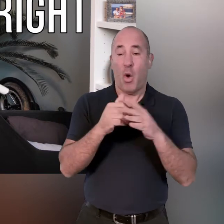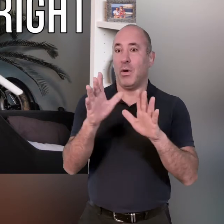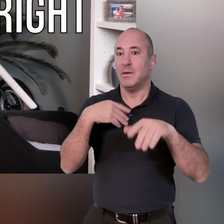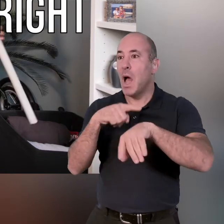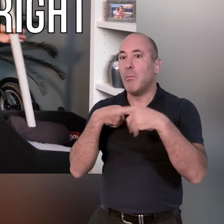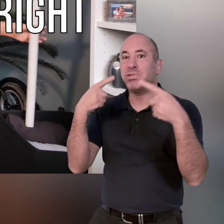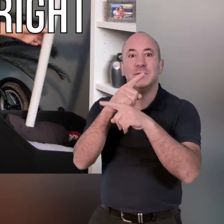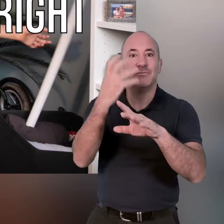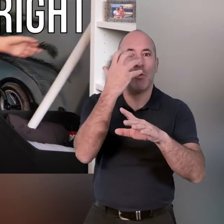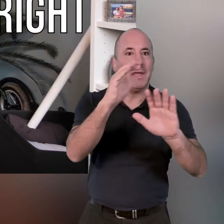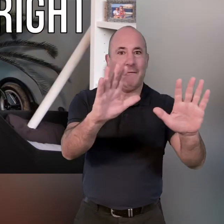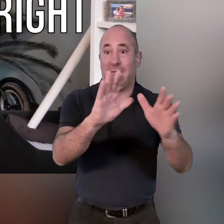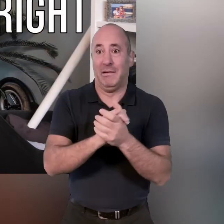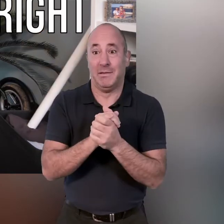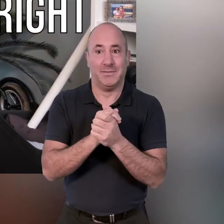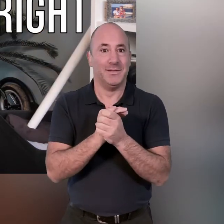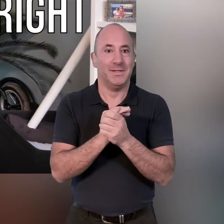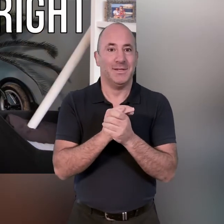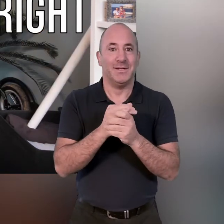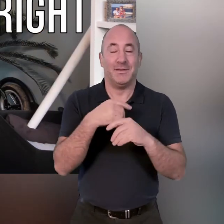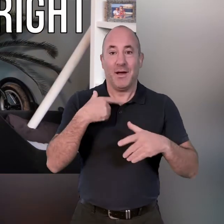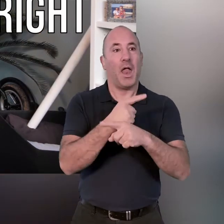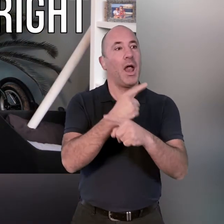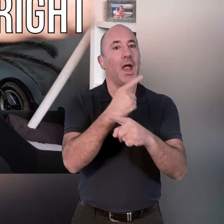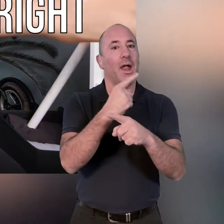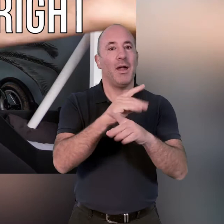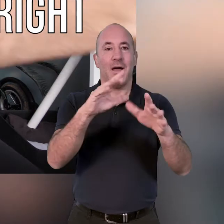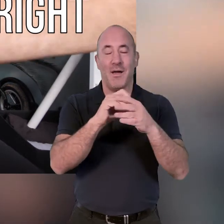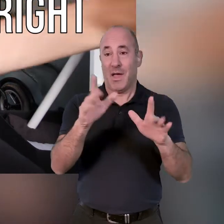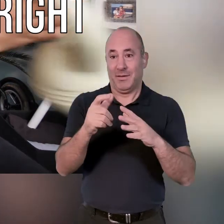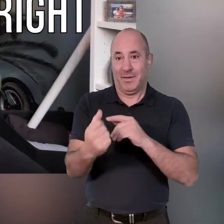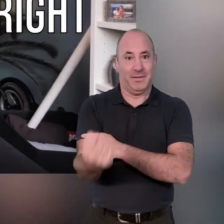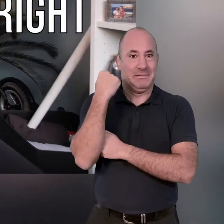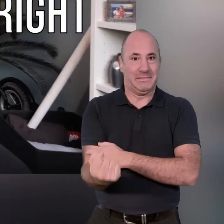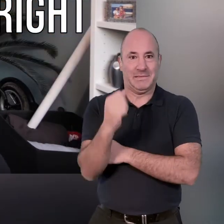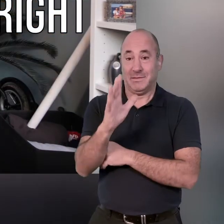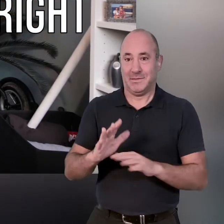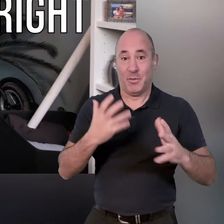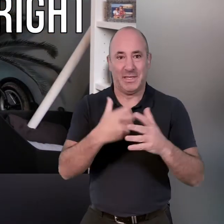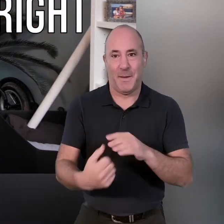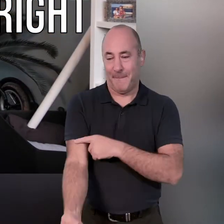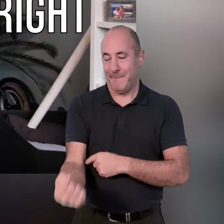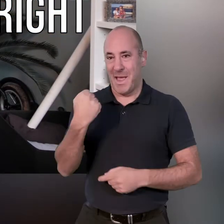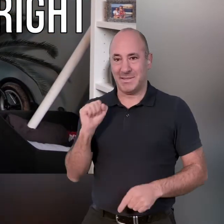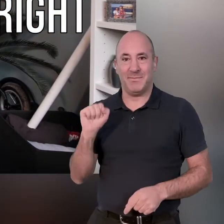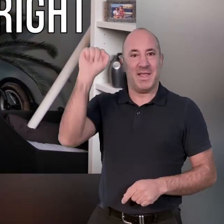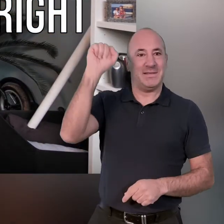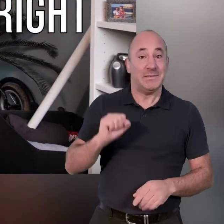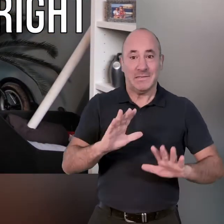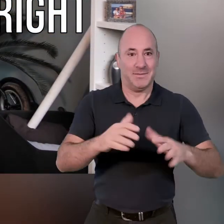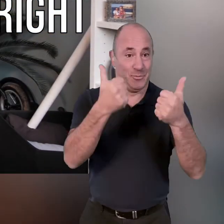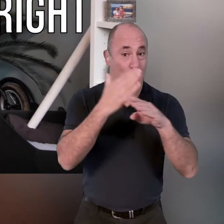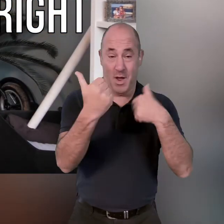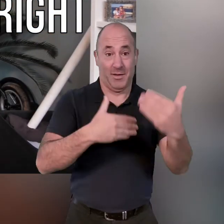Oh, missed the time there for a sec, sorry about that. I got carried away talking. All right, let's go into the bicep curl